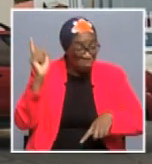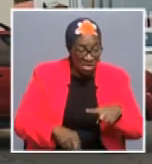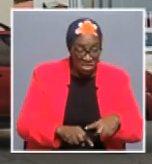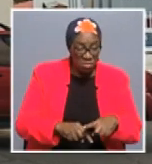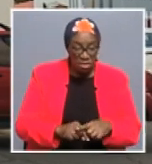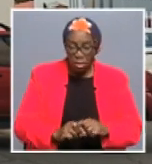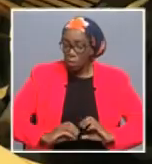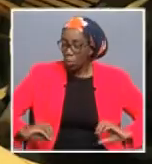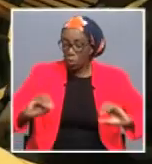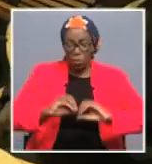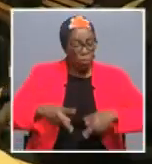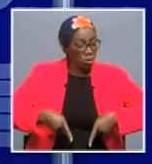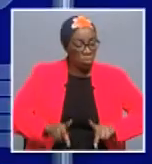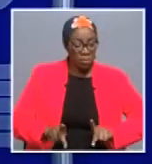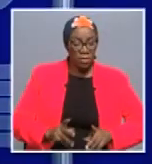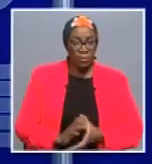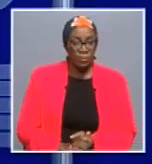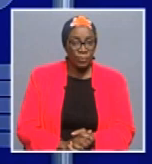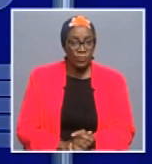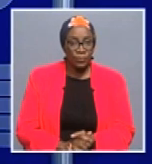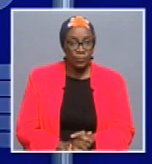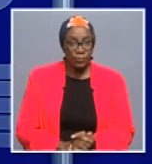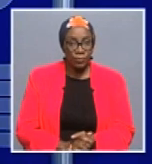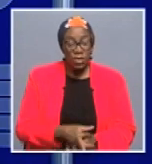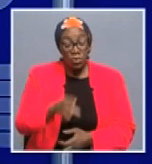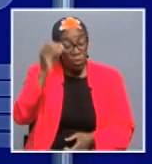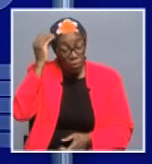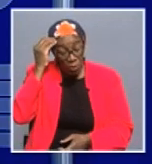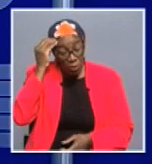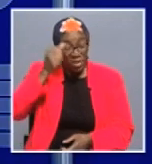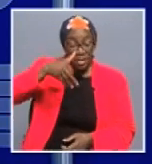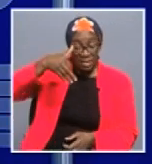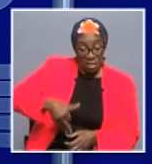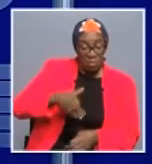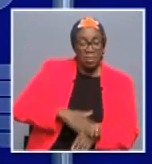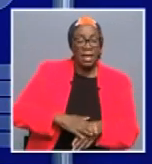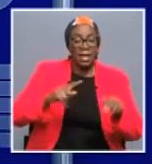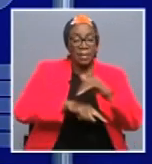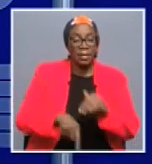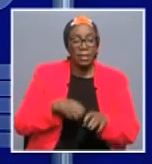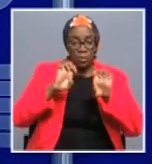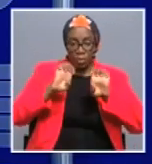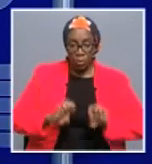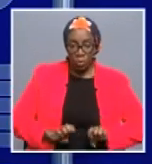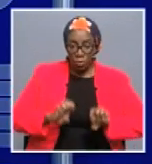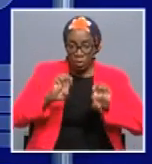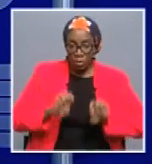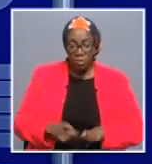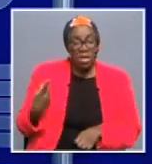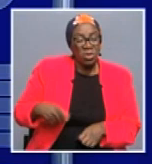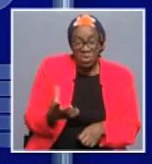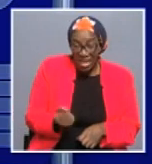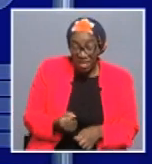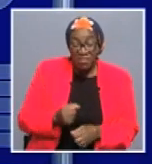prohibited. John, notwithstanding that Namibia and Ethiopia do not have an extradition agreement in place, in terms